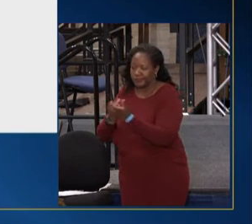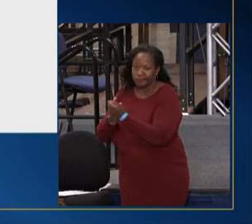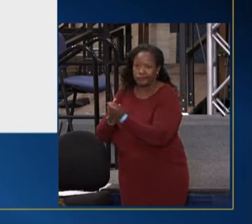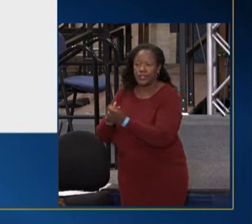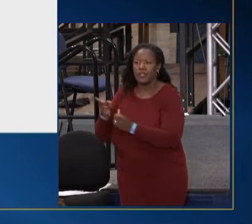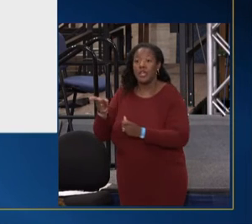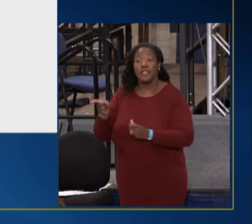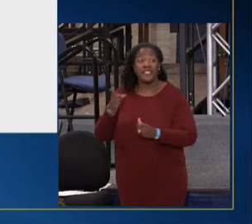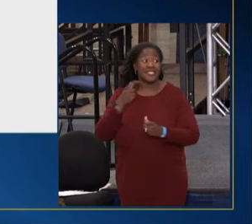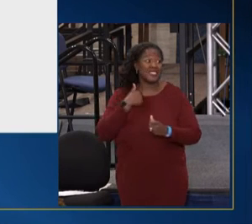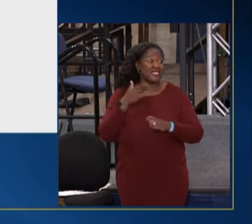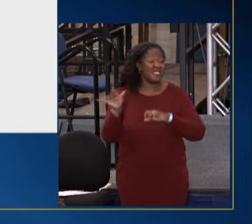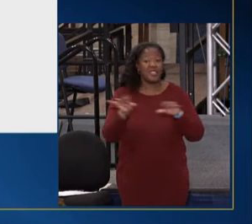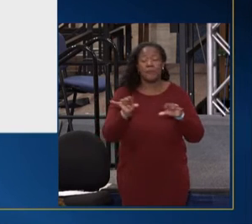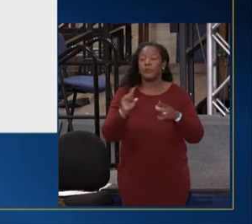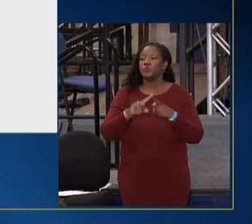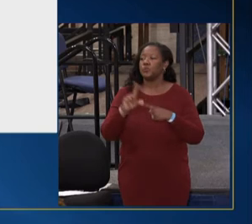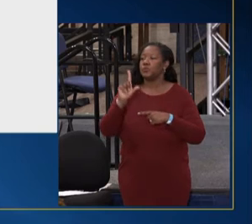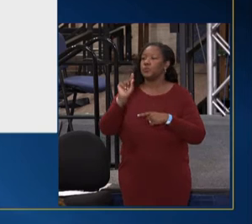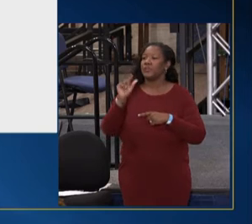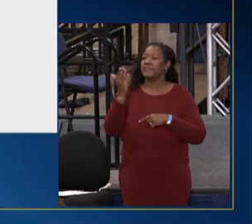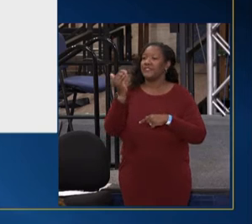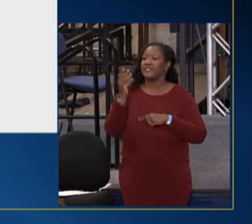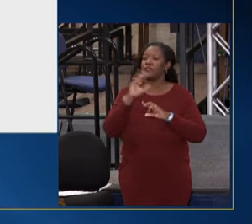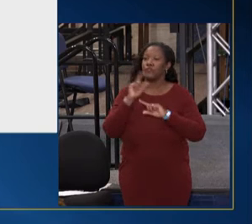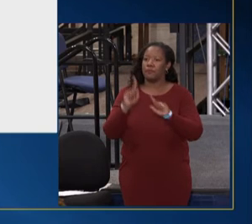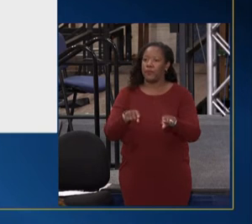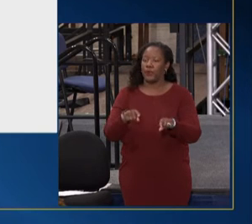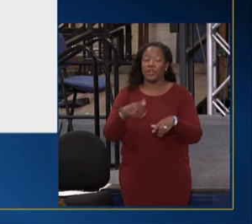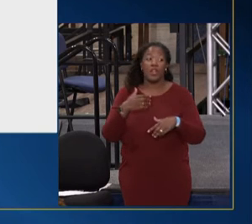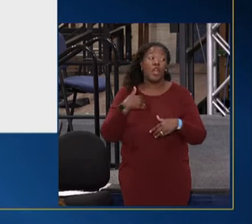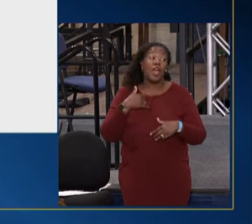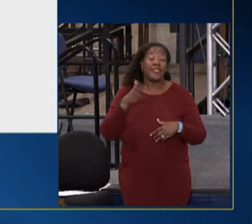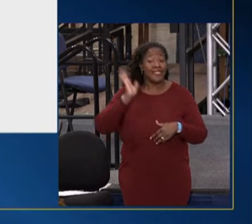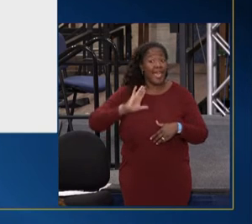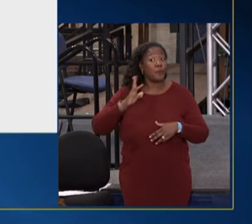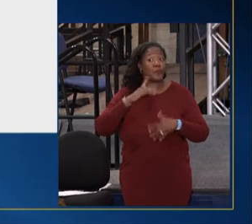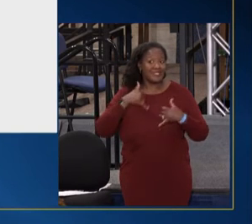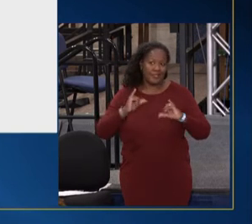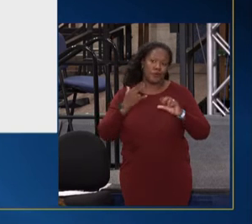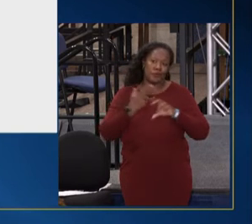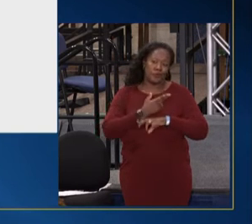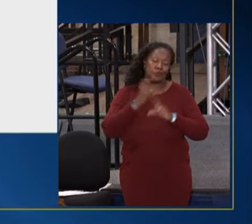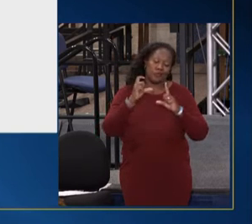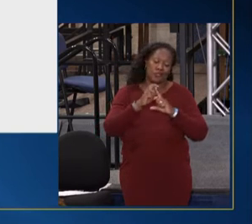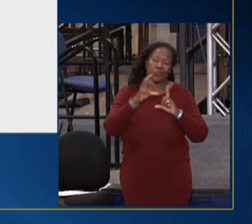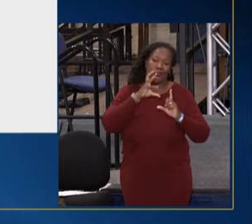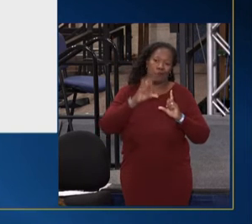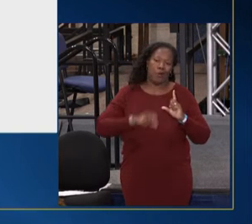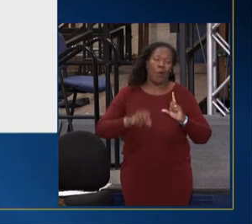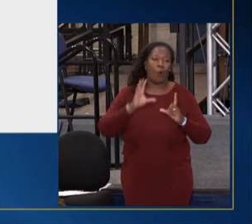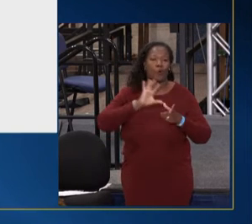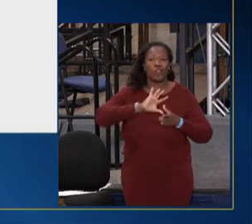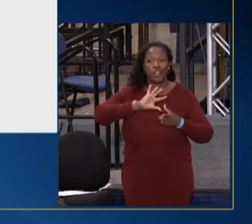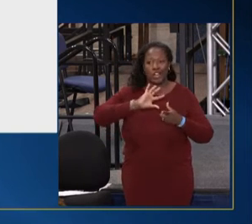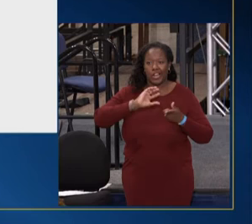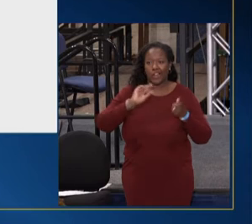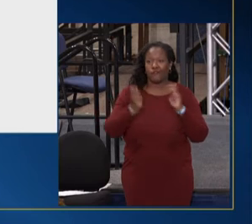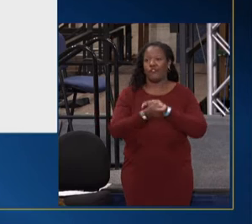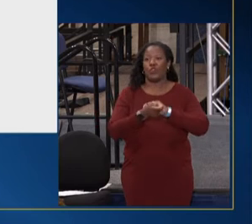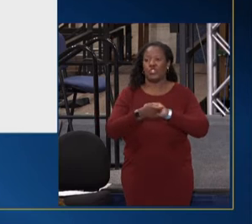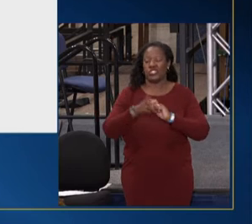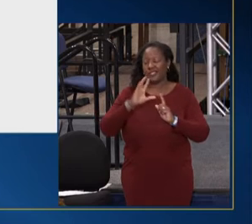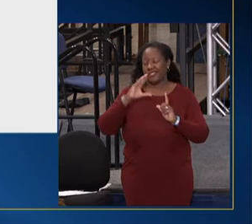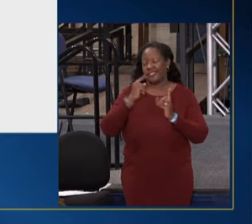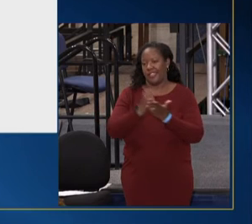which was focused on ending conversion therapy. We still use the term at the time. But this is a follow-up to that report, which